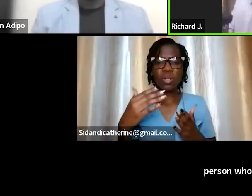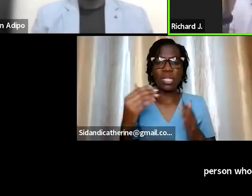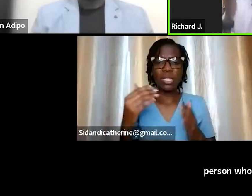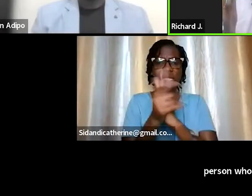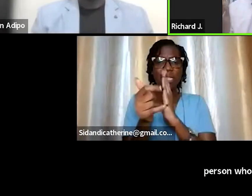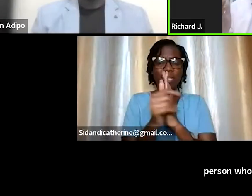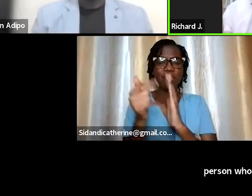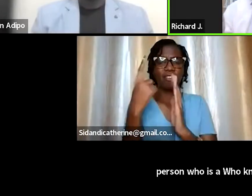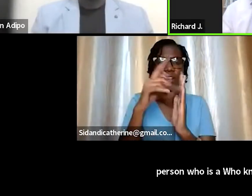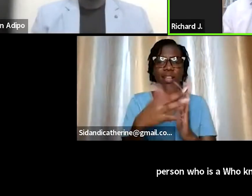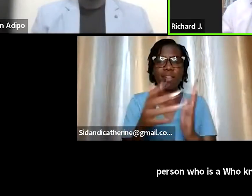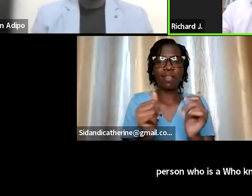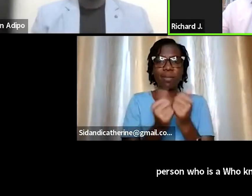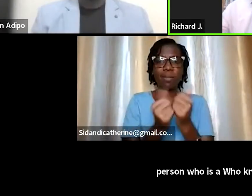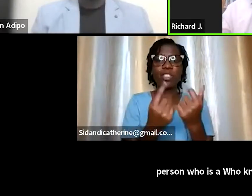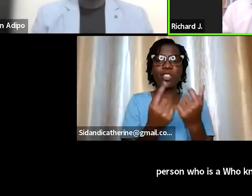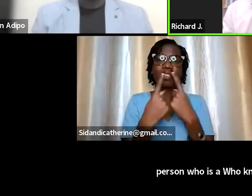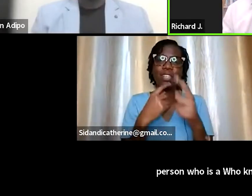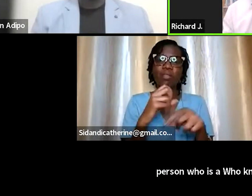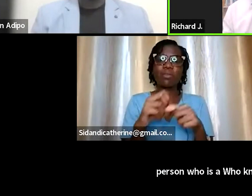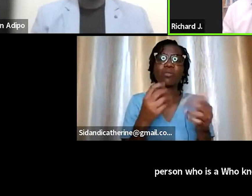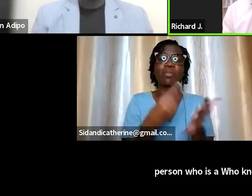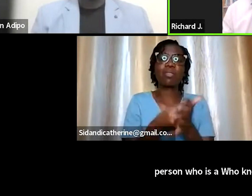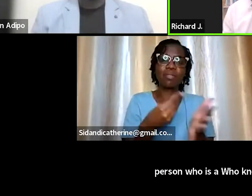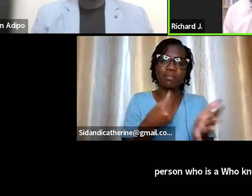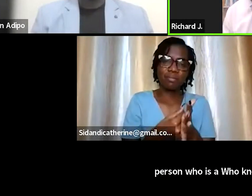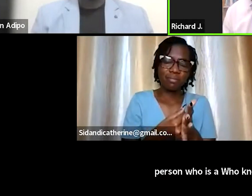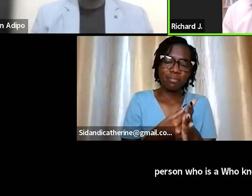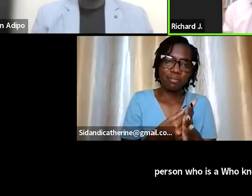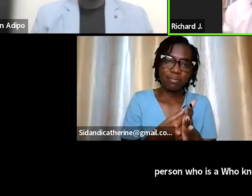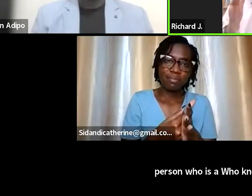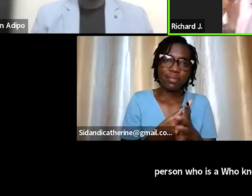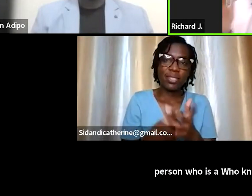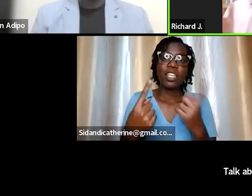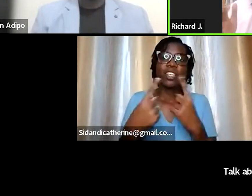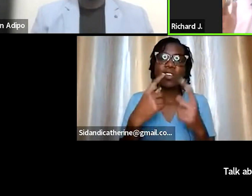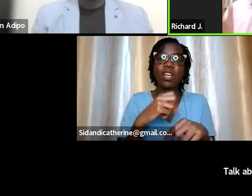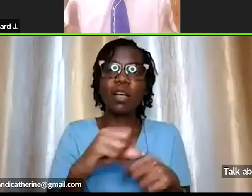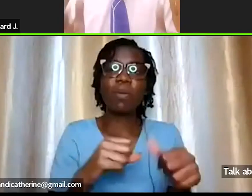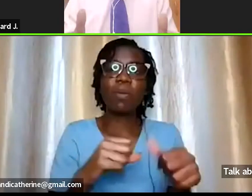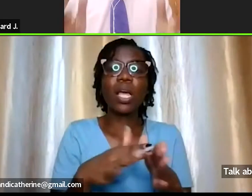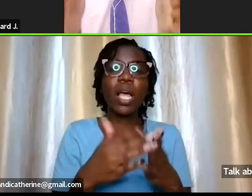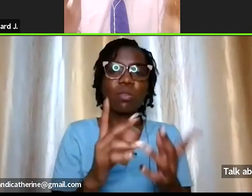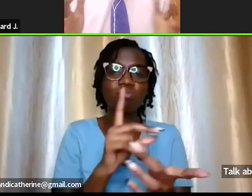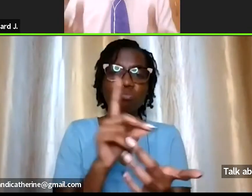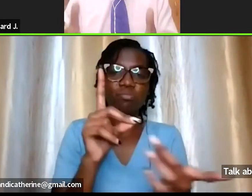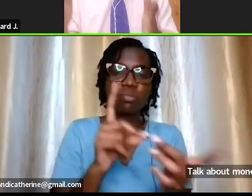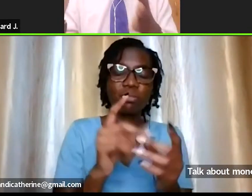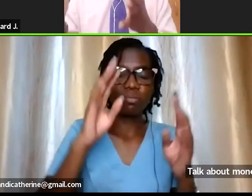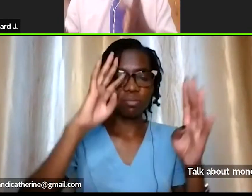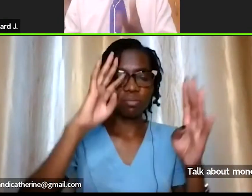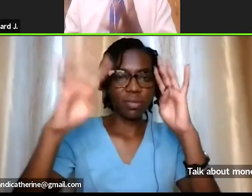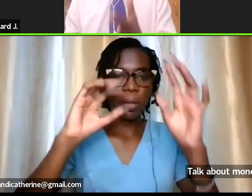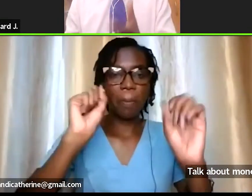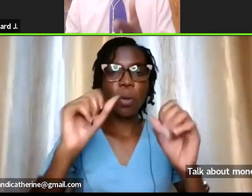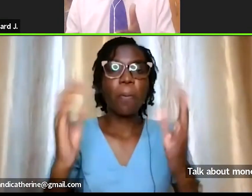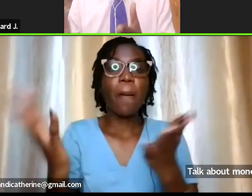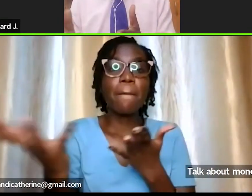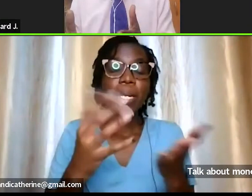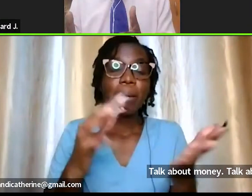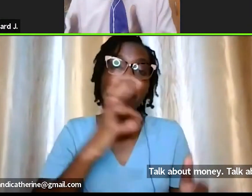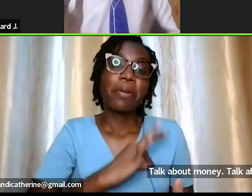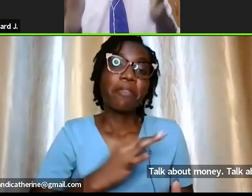hotels. Talk about money. Talk about how a particular initiative will bring more profit